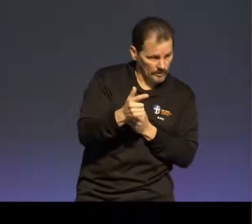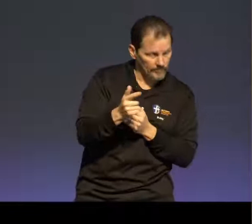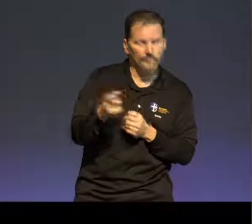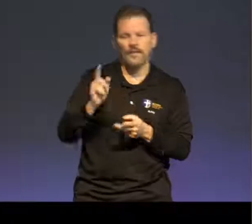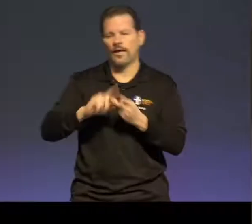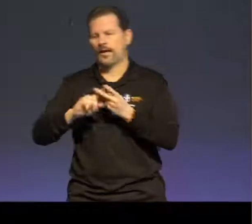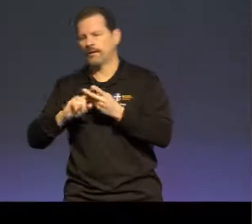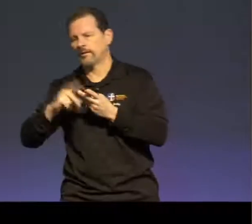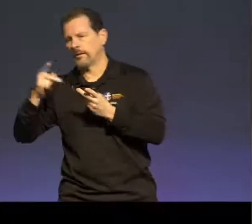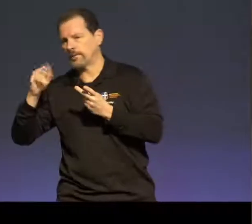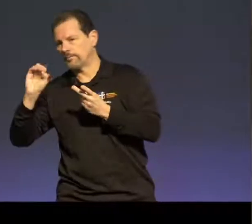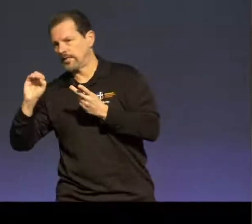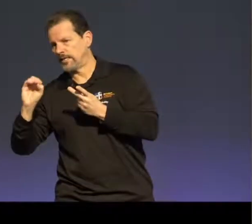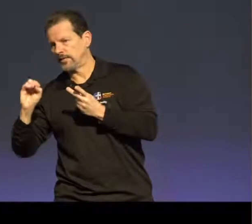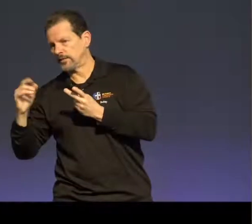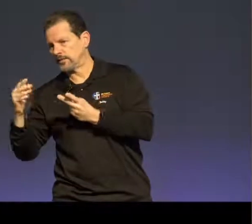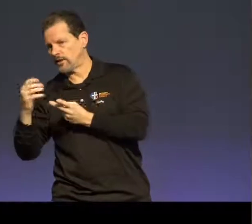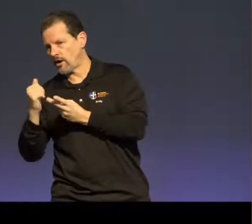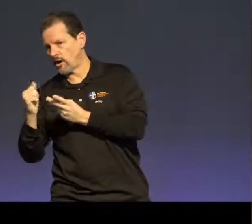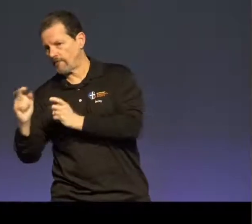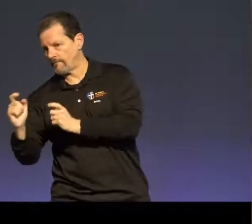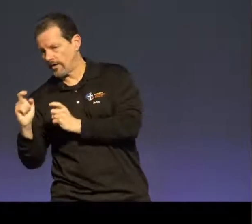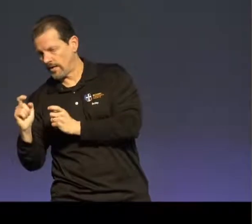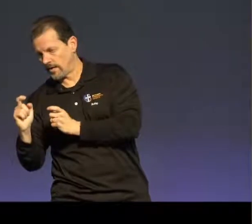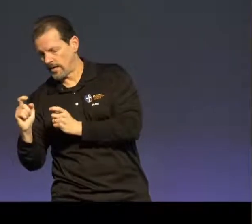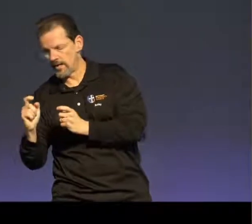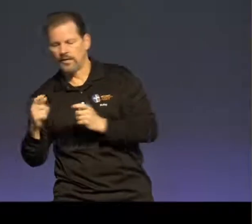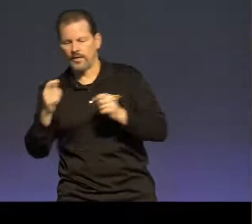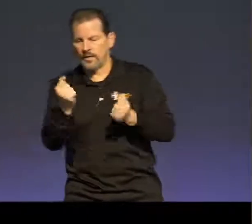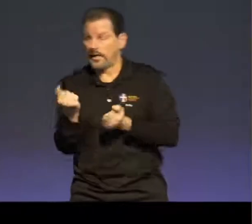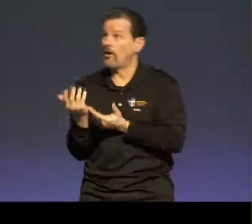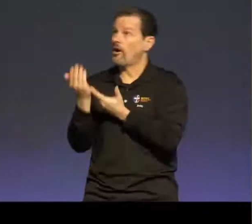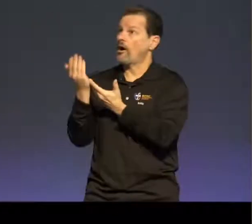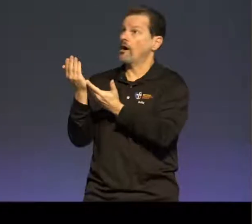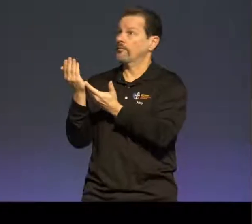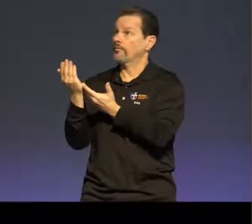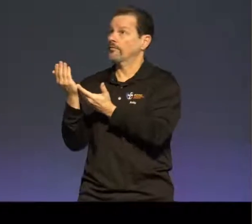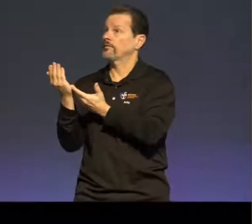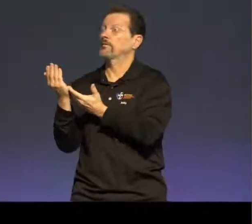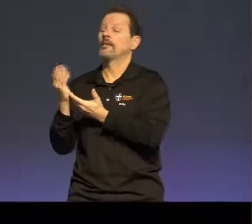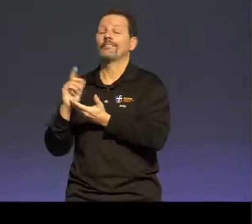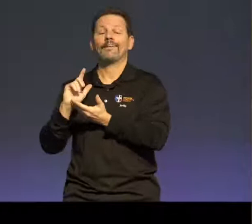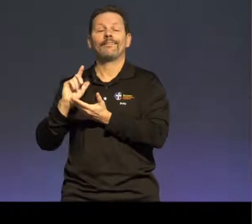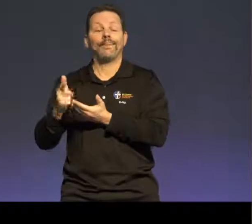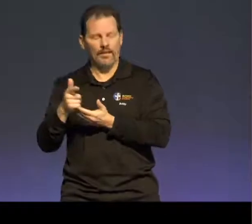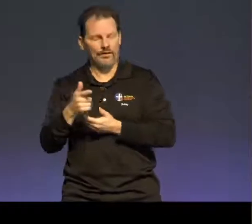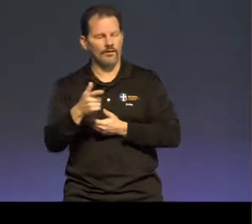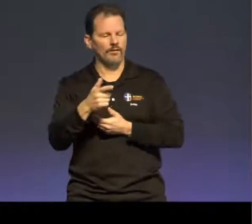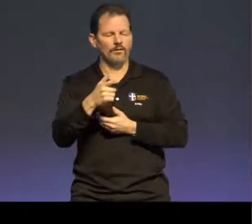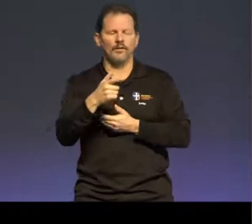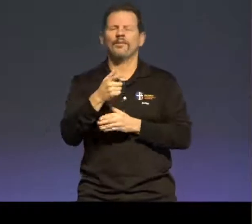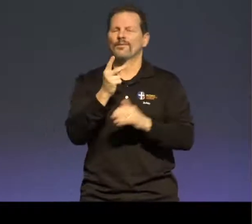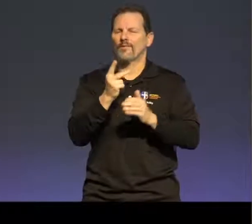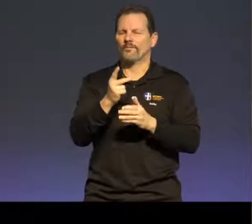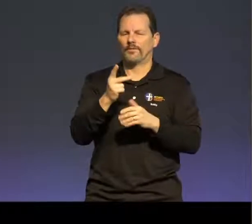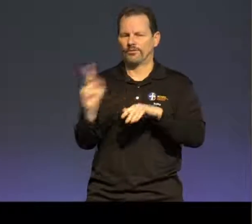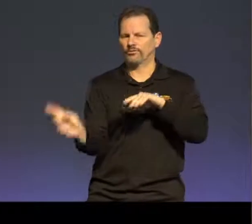As soon as he had finished offering the burnt offerings, behold, Samuel came. And Saul went out to meet him and greet